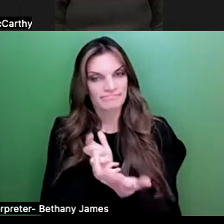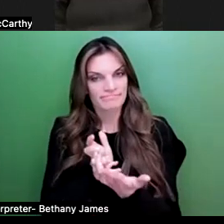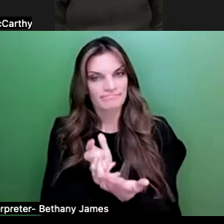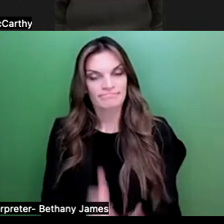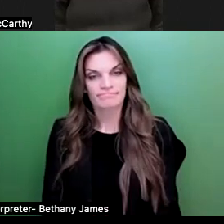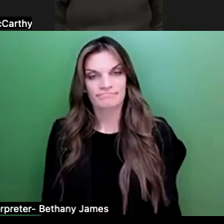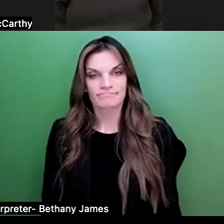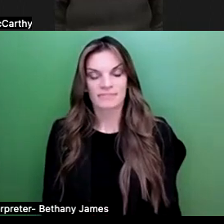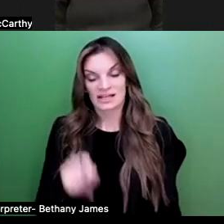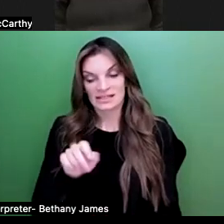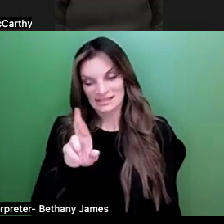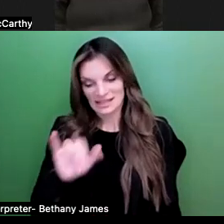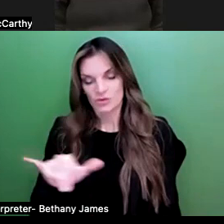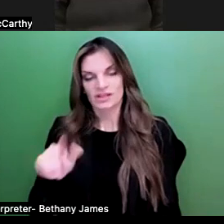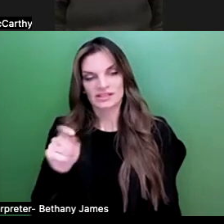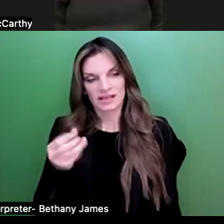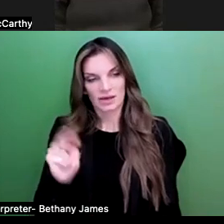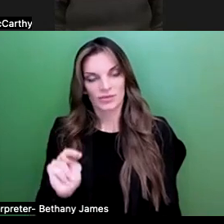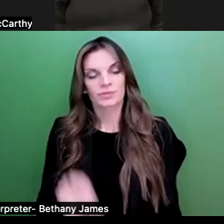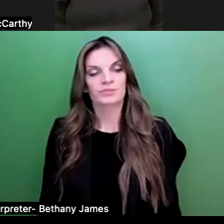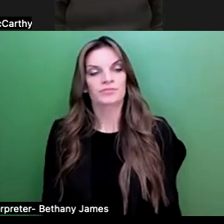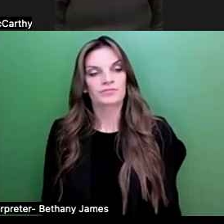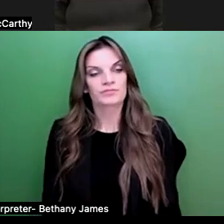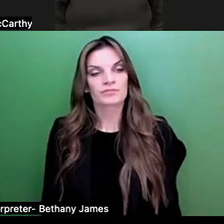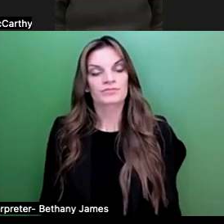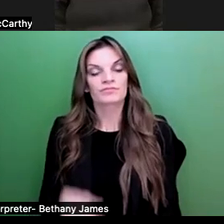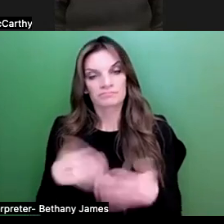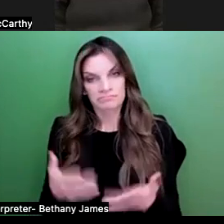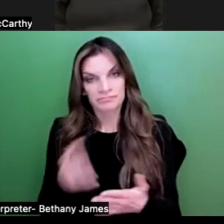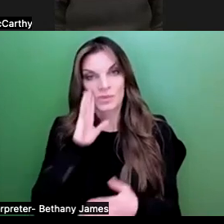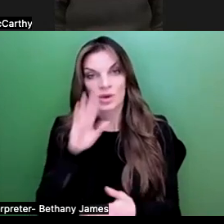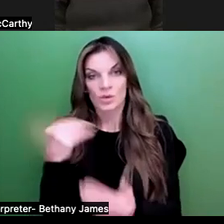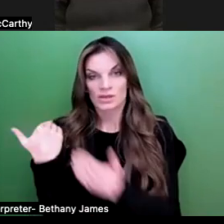Well, that's good. Main issues are responsible development.